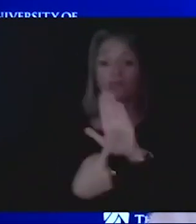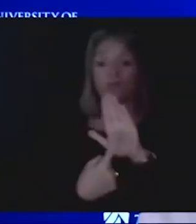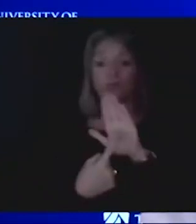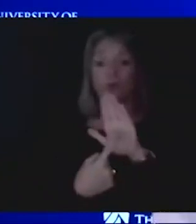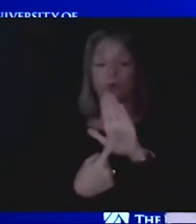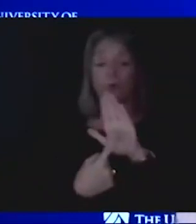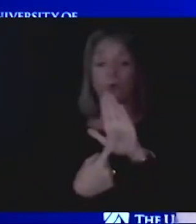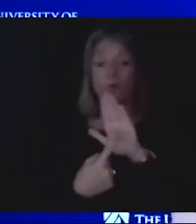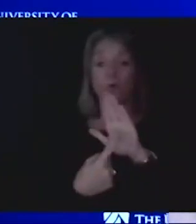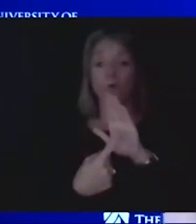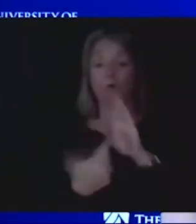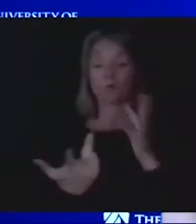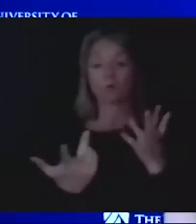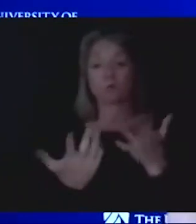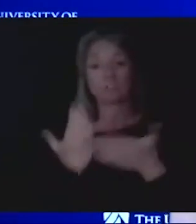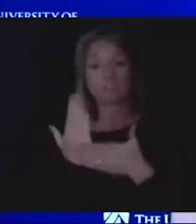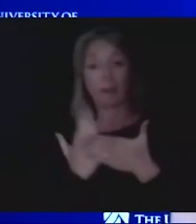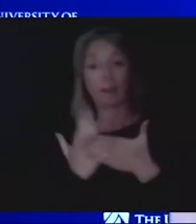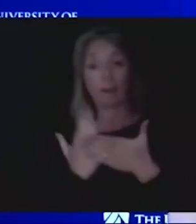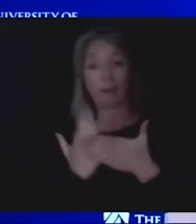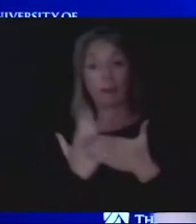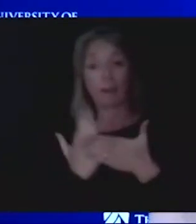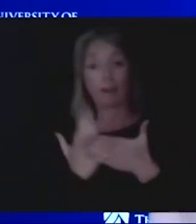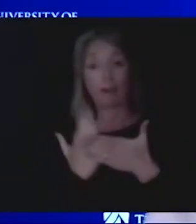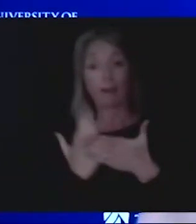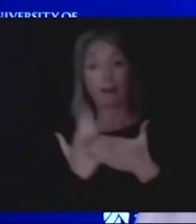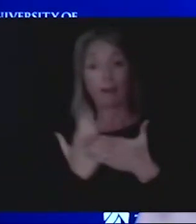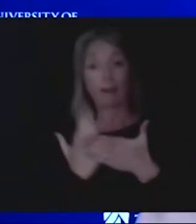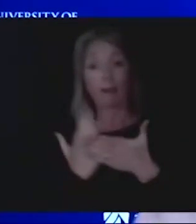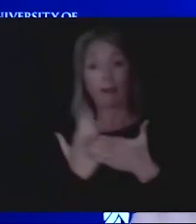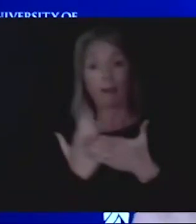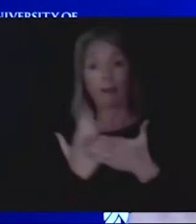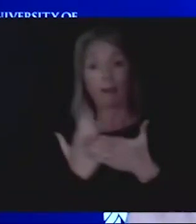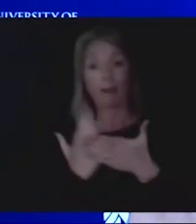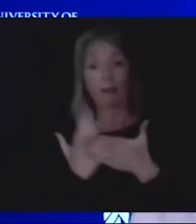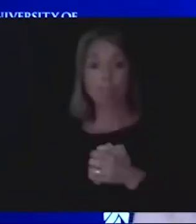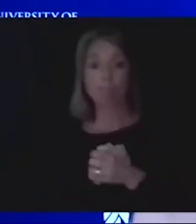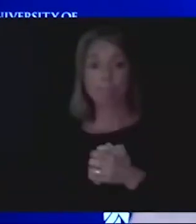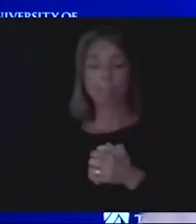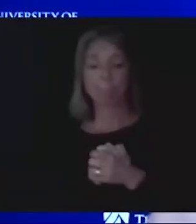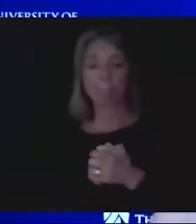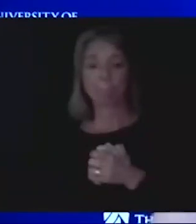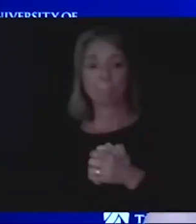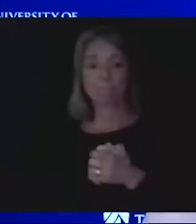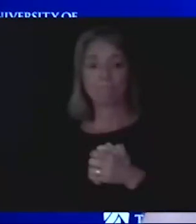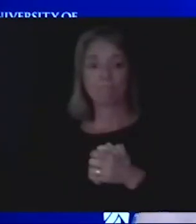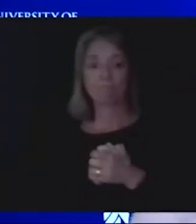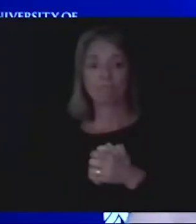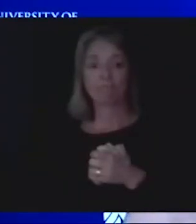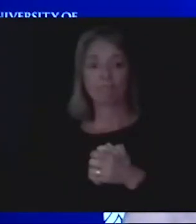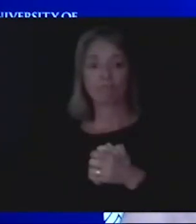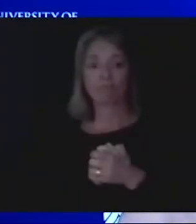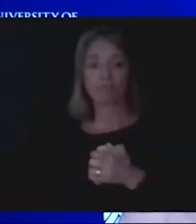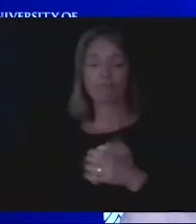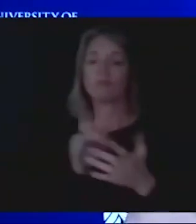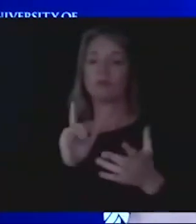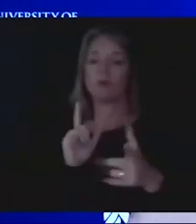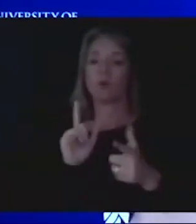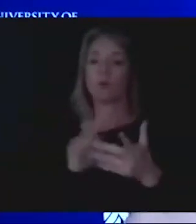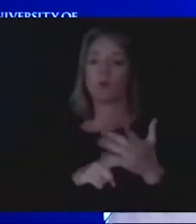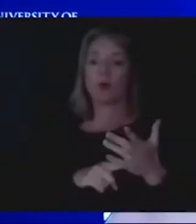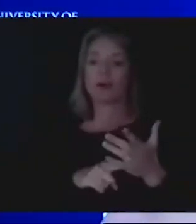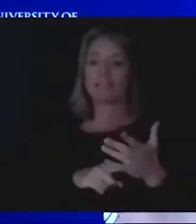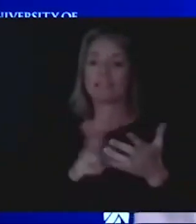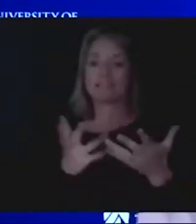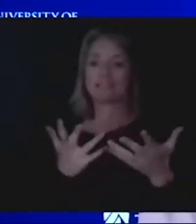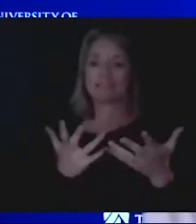asking? And just because they found something, does that mean that that is significant? And what is the context of that study? This came